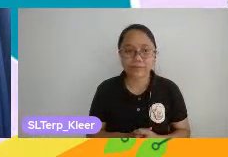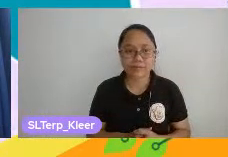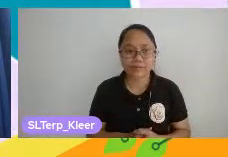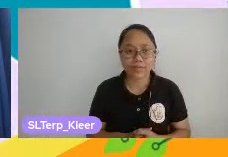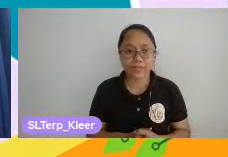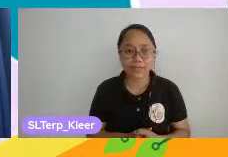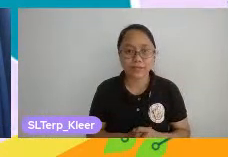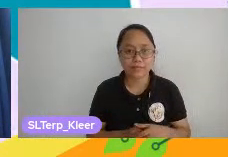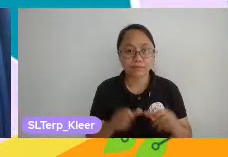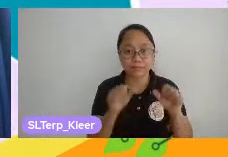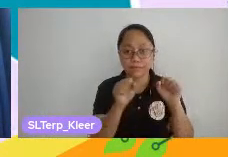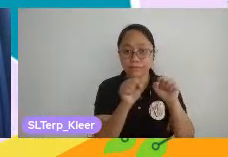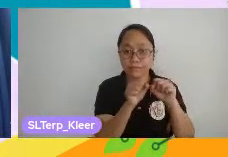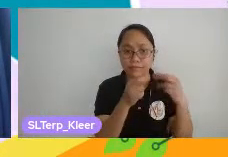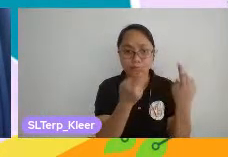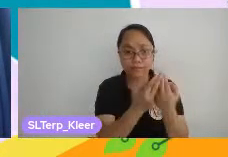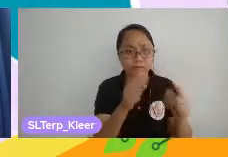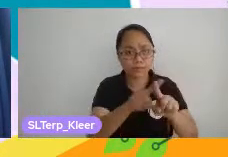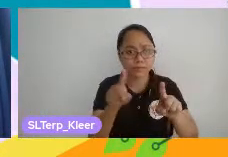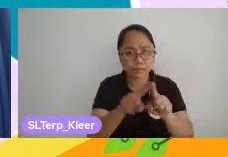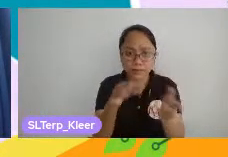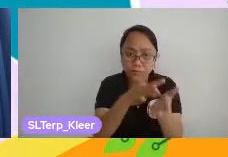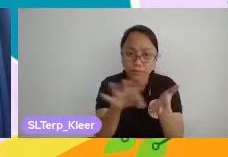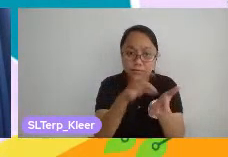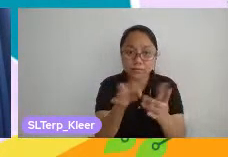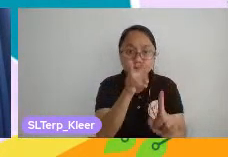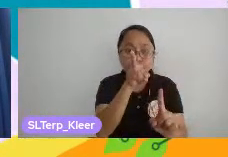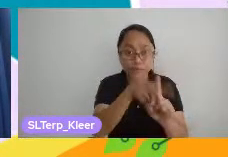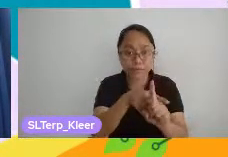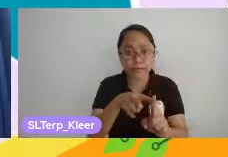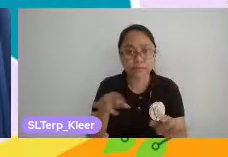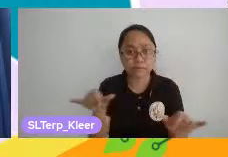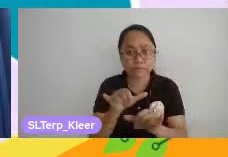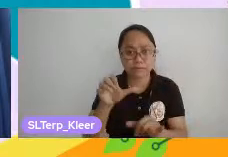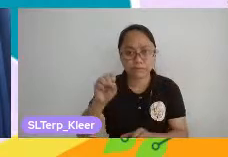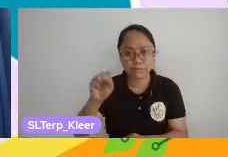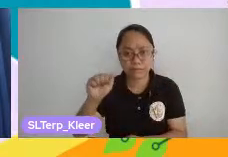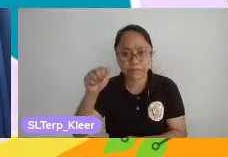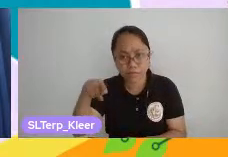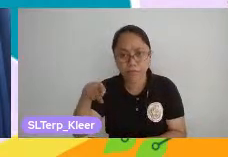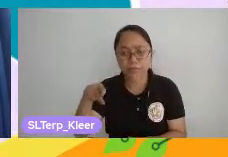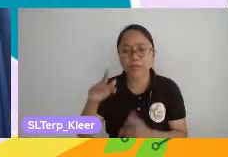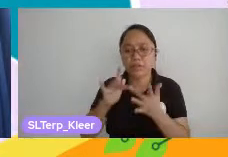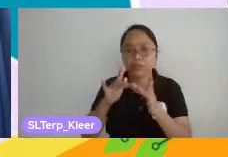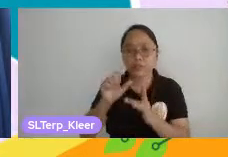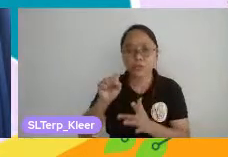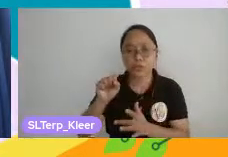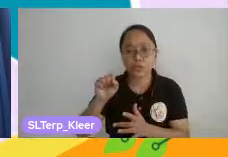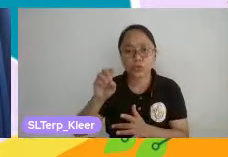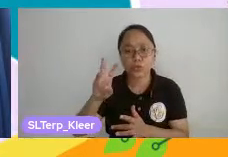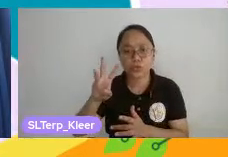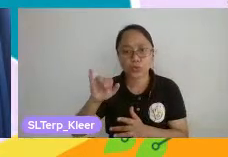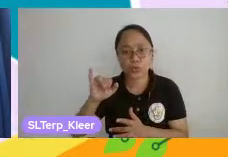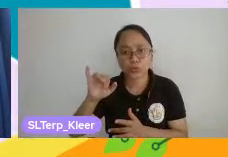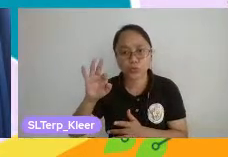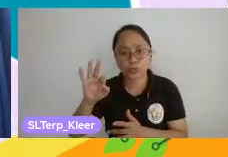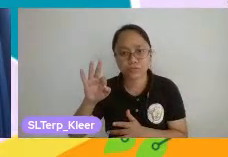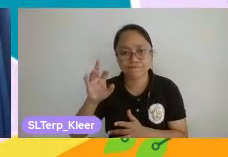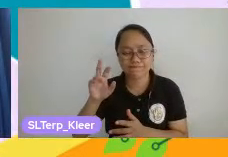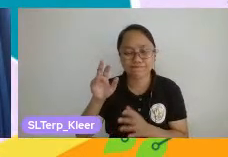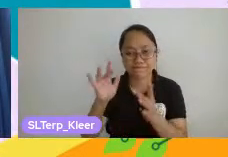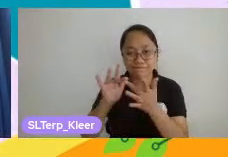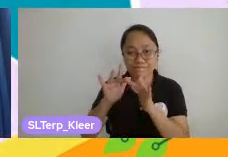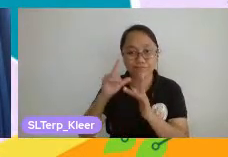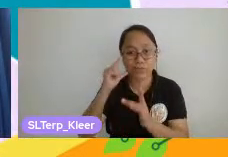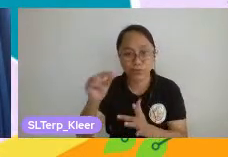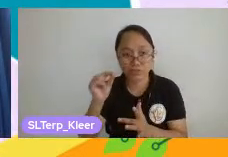on different accounting applications like SAP, NetSwift, and the likes po? Ito ay question from Cez Oredina. And dito po